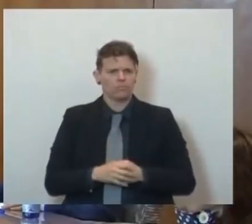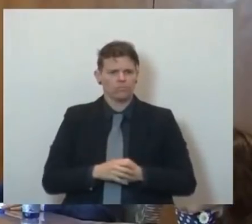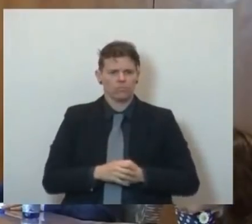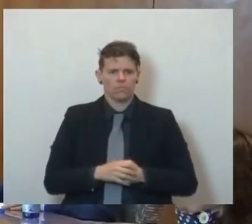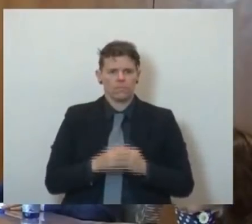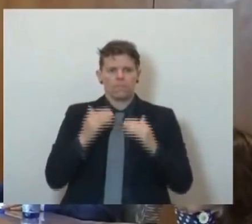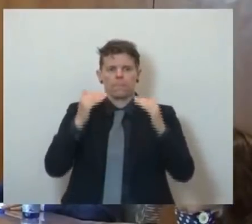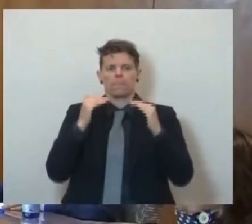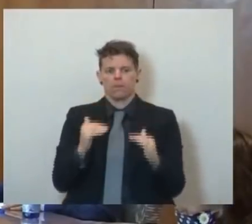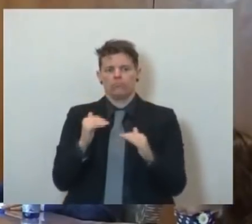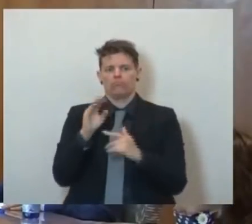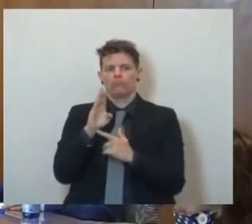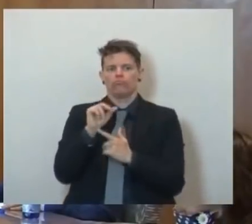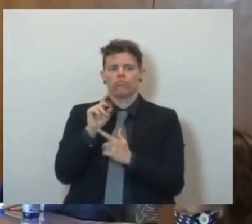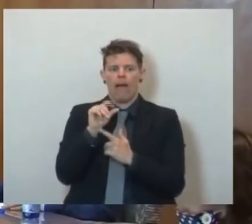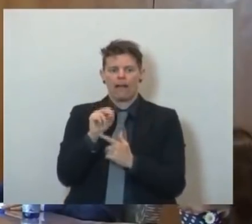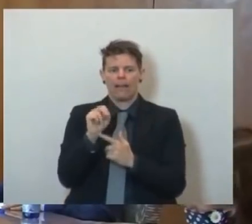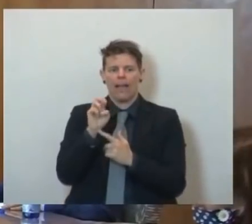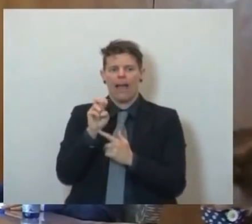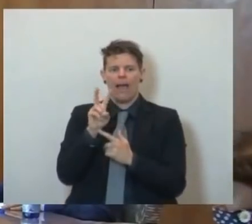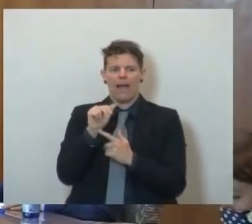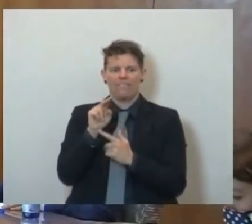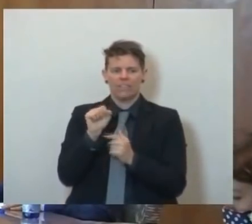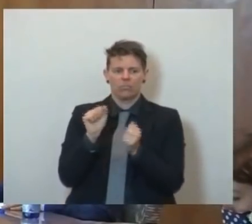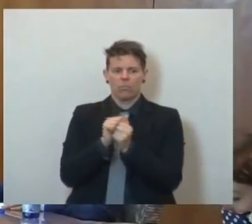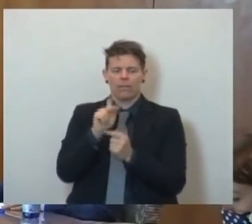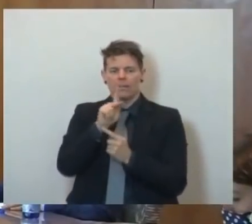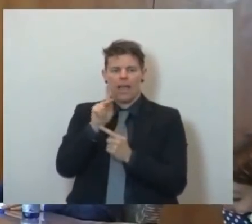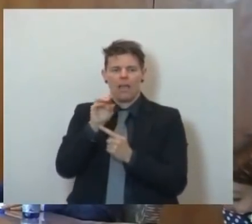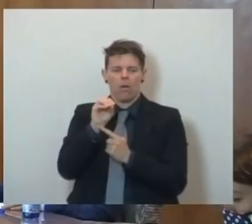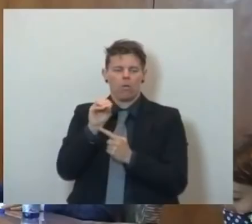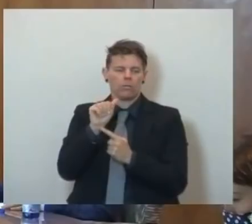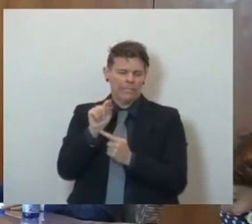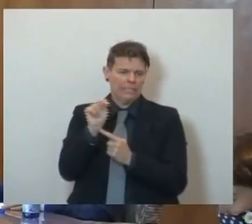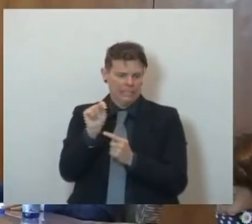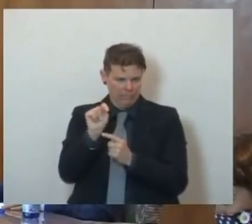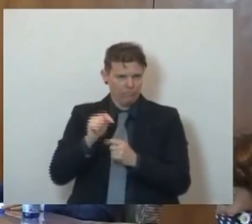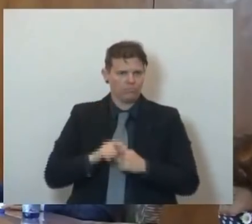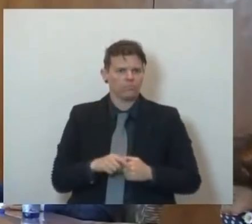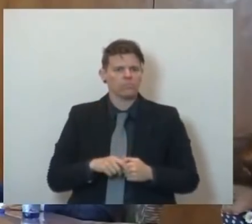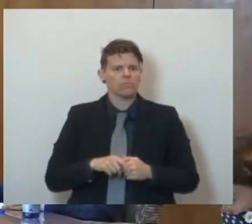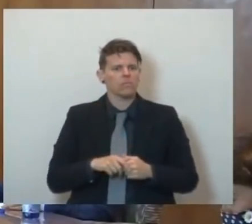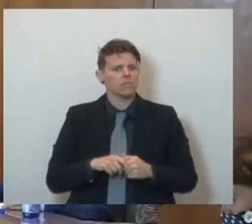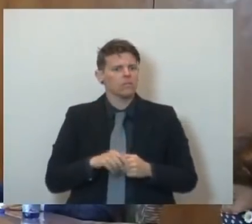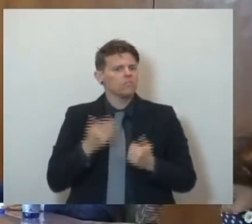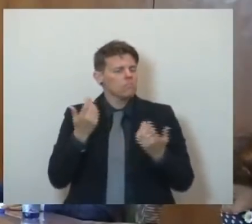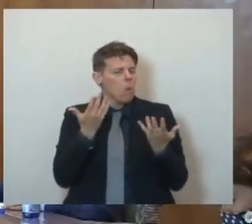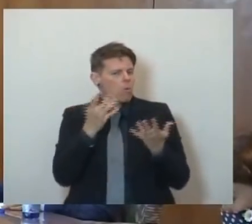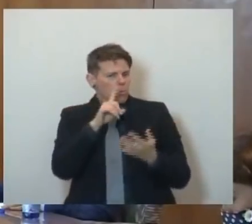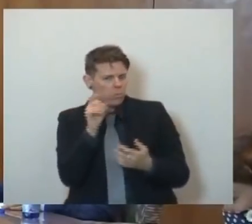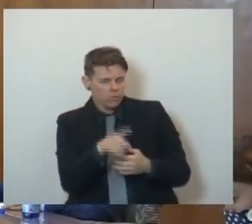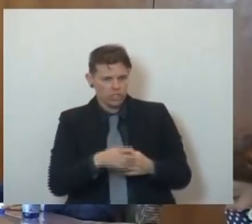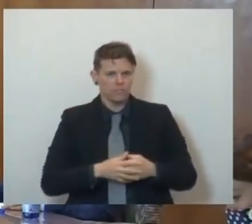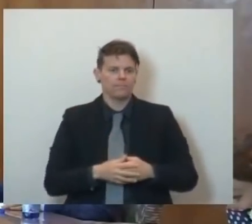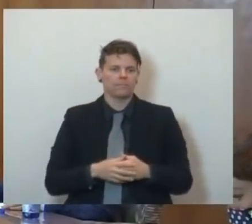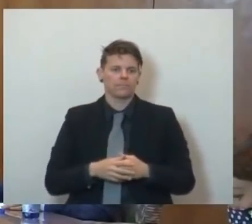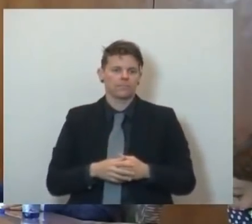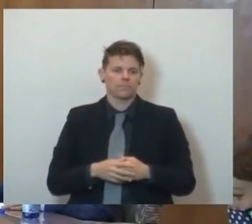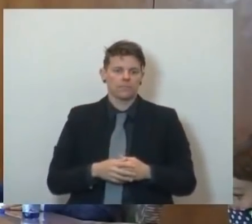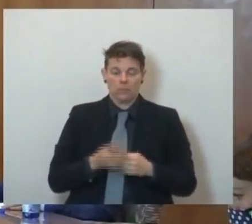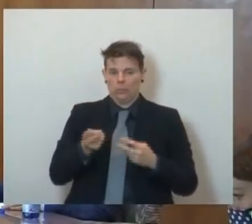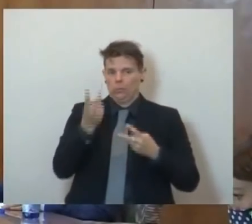KOAT. Brandon, you are unmuted. Go ahead and ask your question. Good afternoon, everyone. So two things.